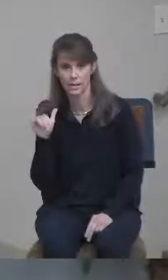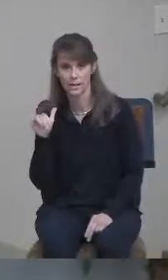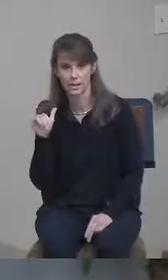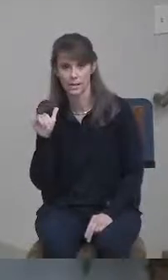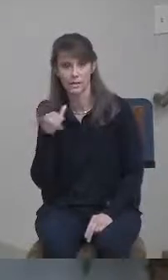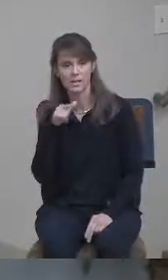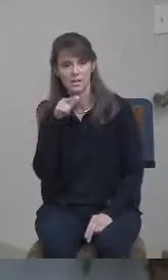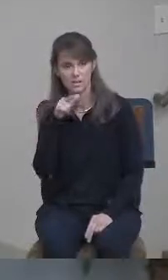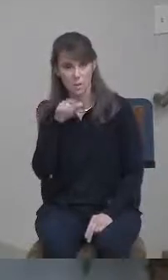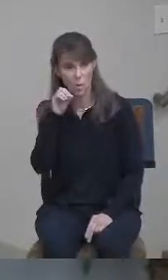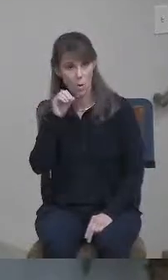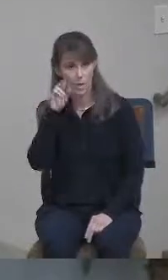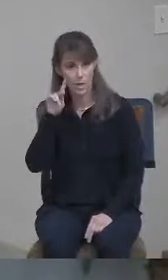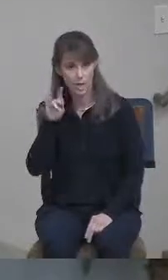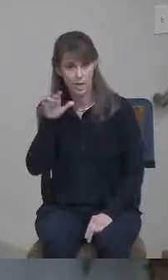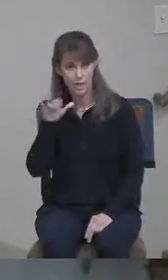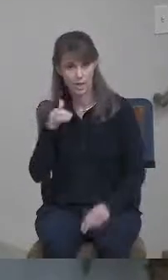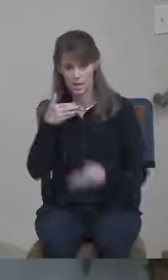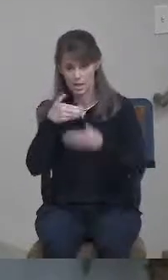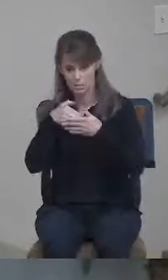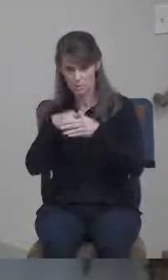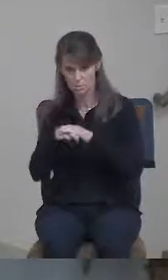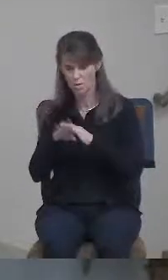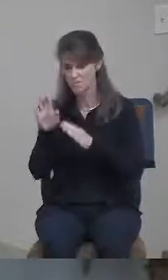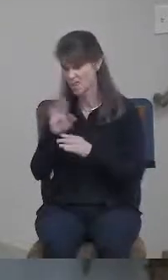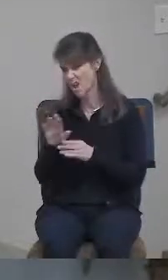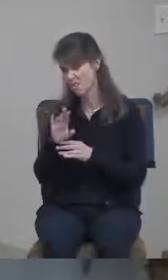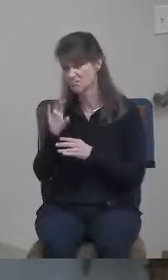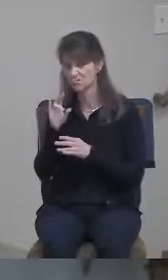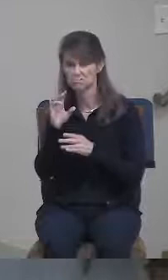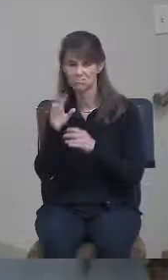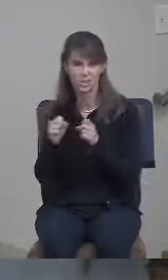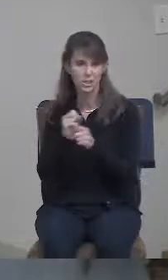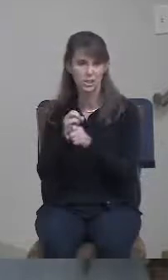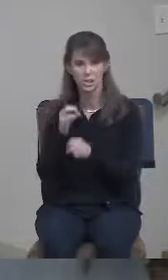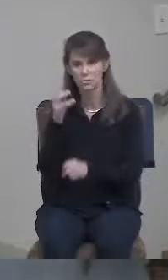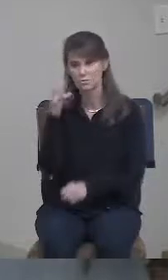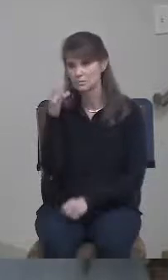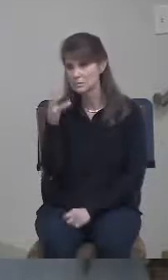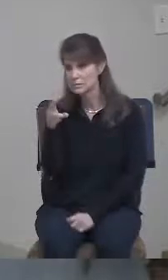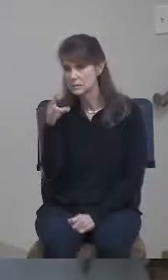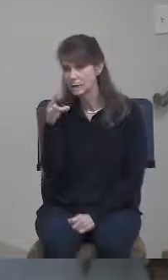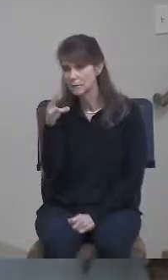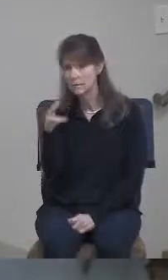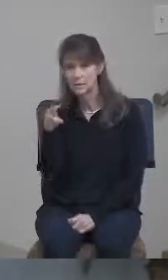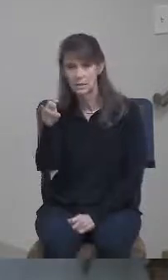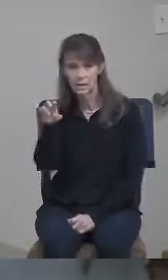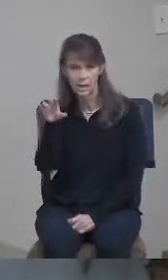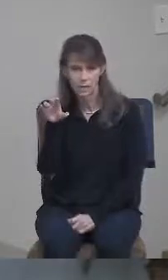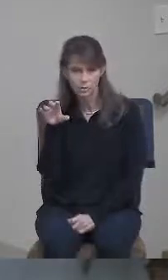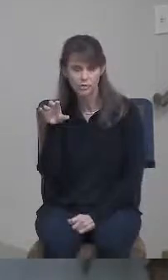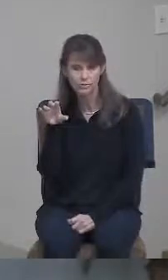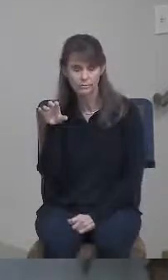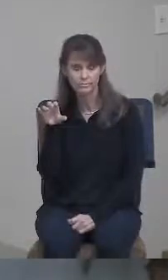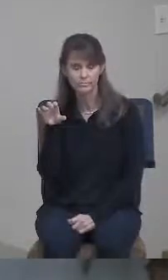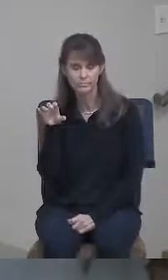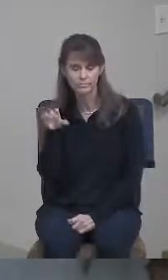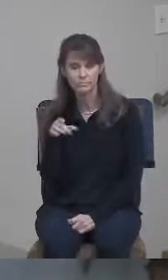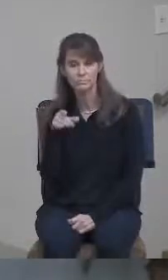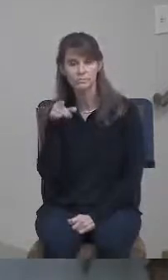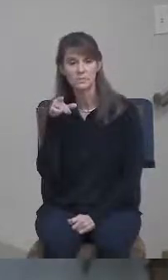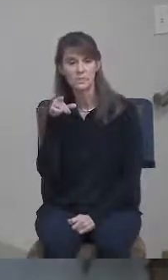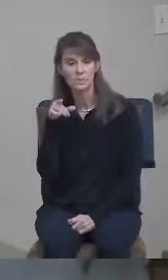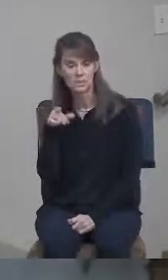sometime in the mid-1700s, and he